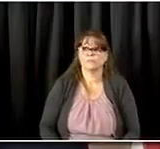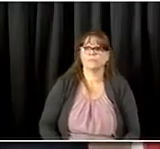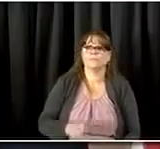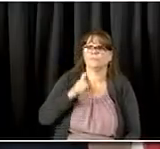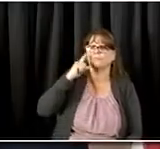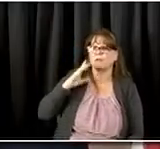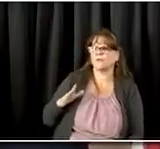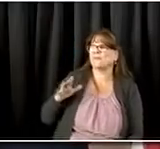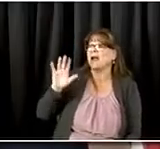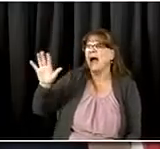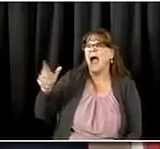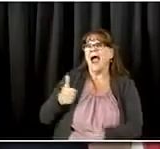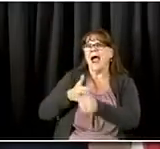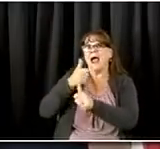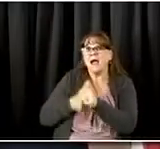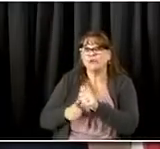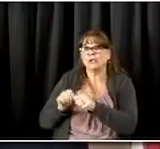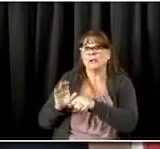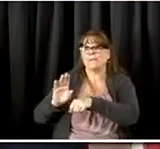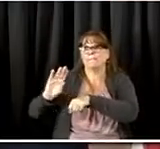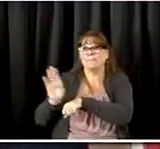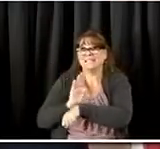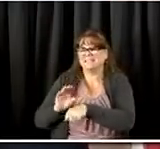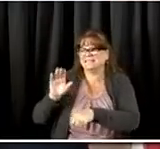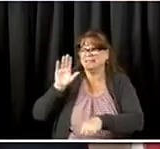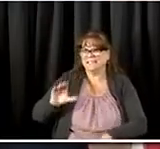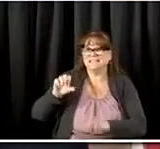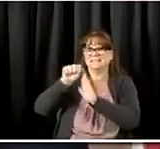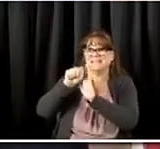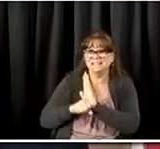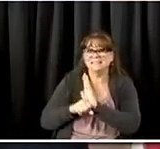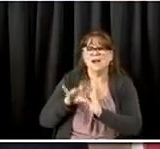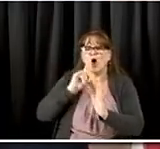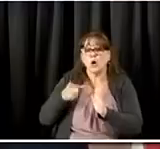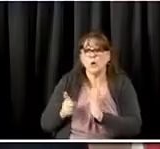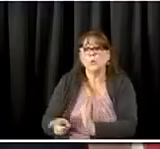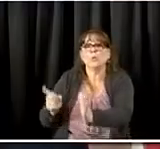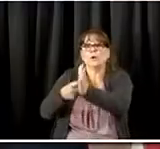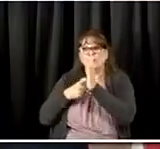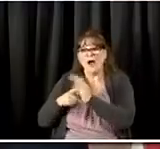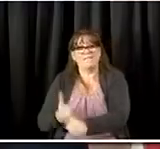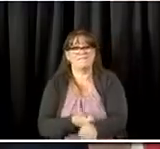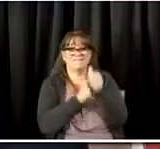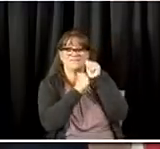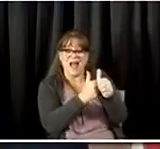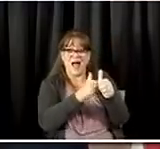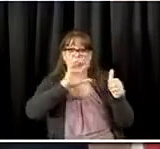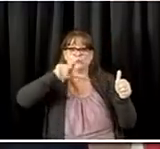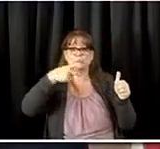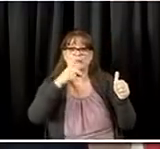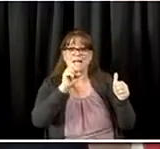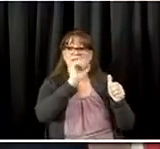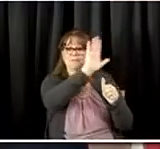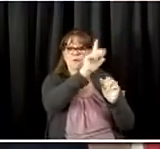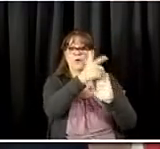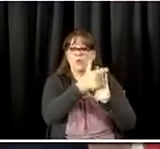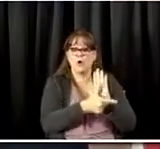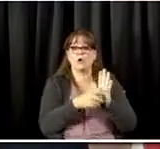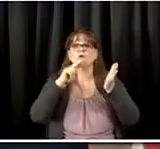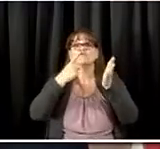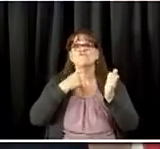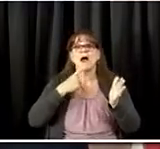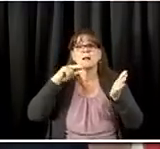And whether you agree with it or not, in red counties, not having indoor dining is the law of Colorado under a